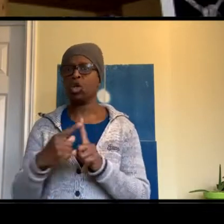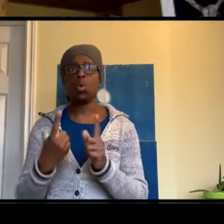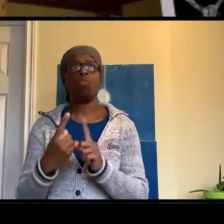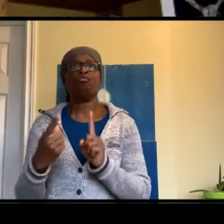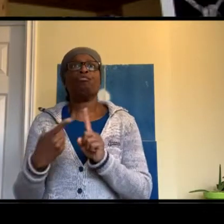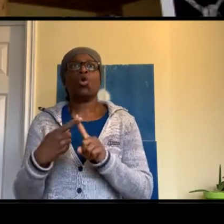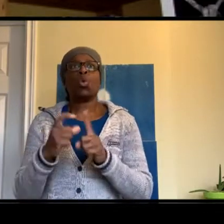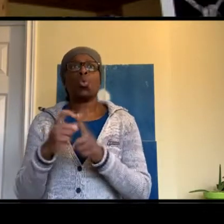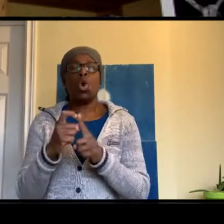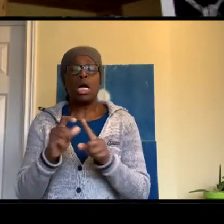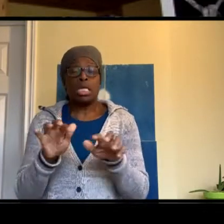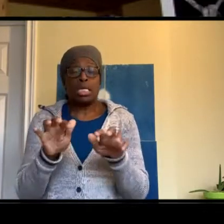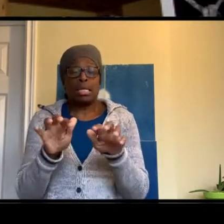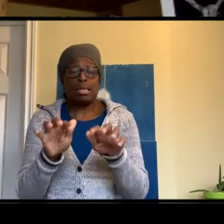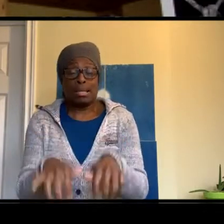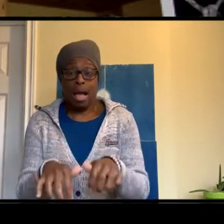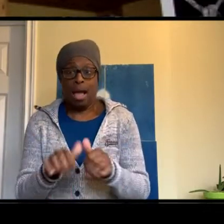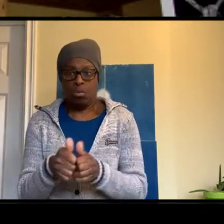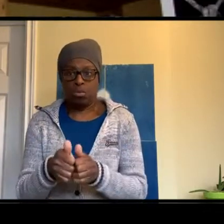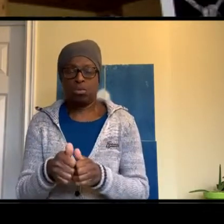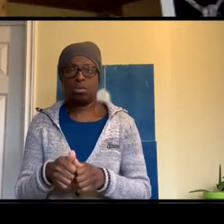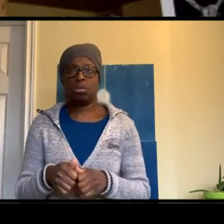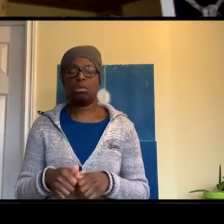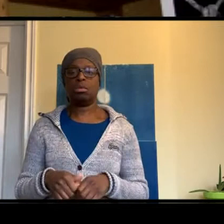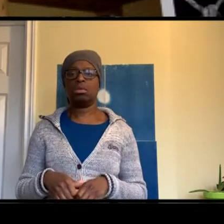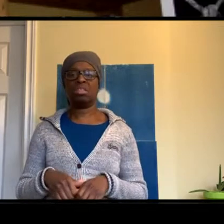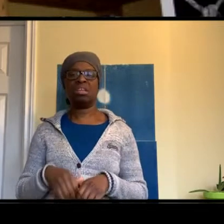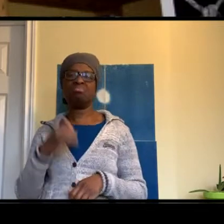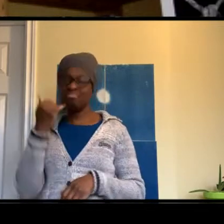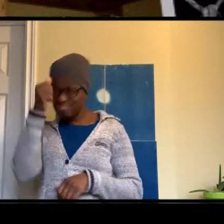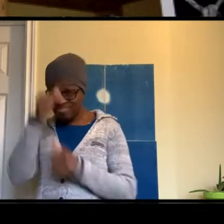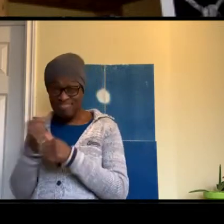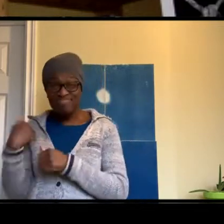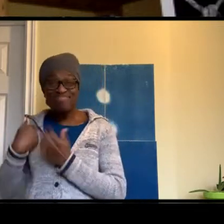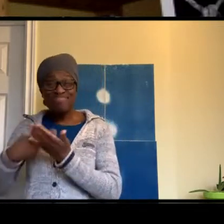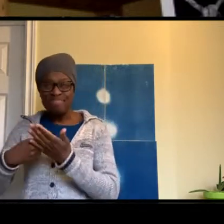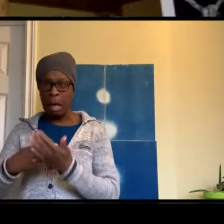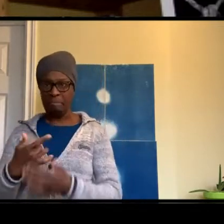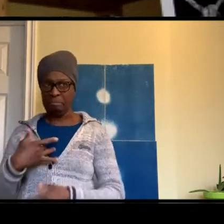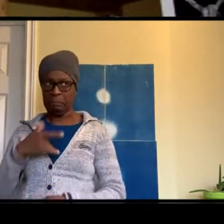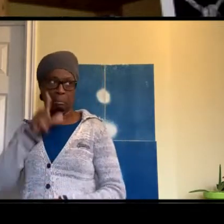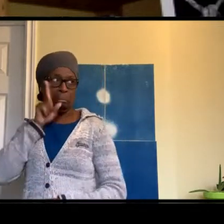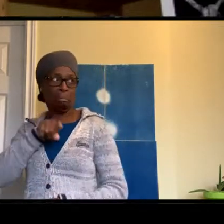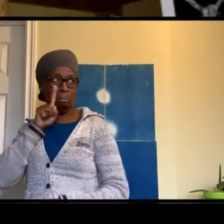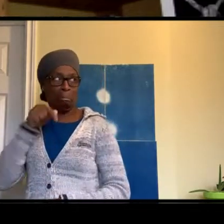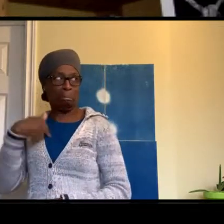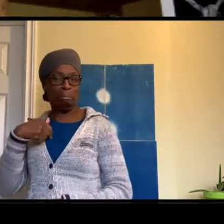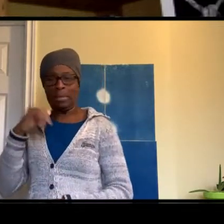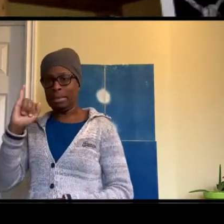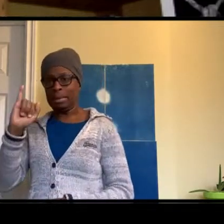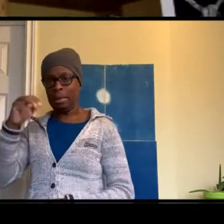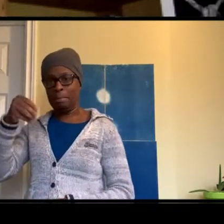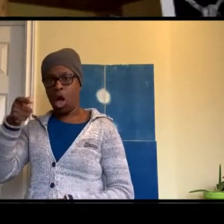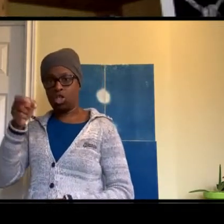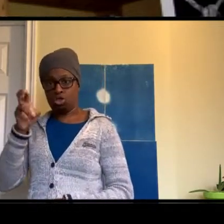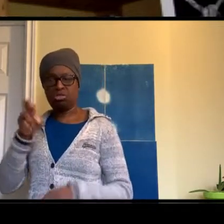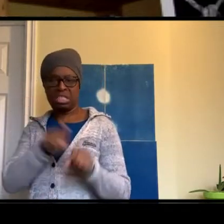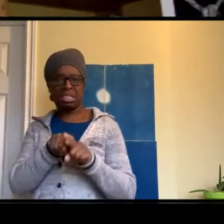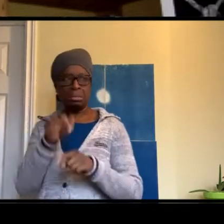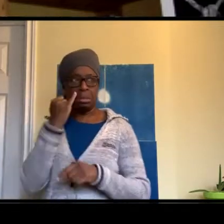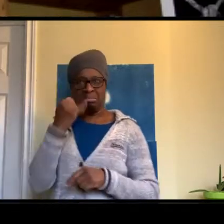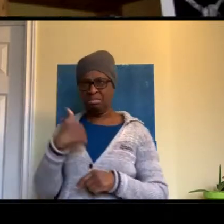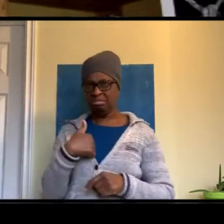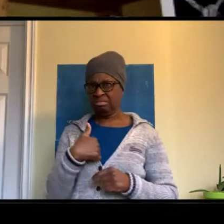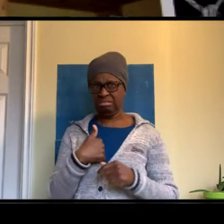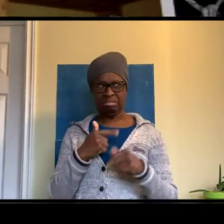I recommend never approaching it from that standpoint. I think a practice called free writing can be really,